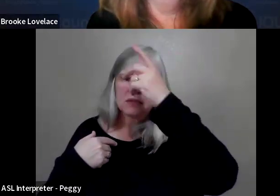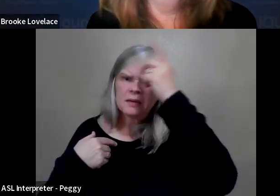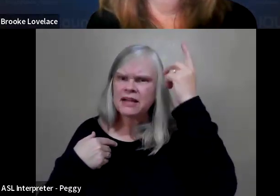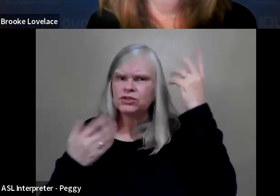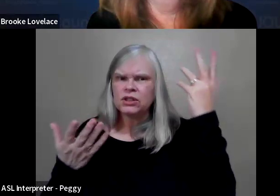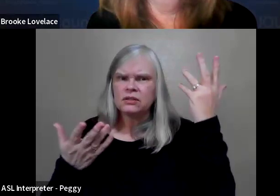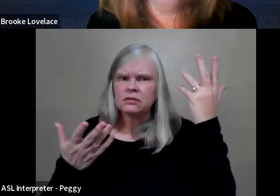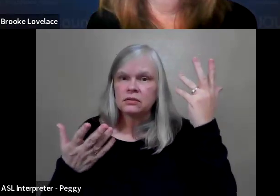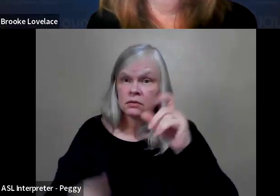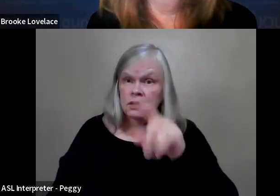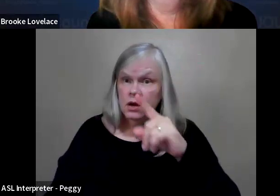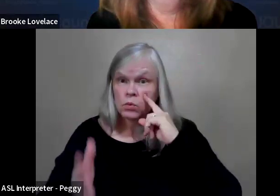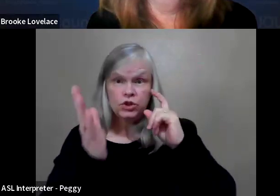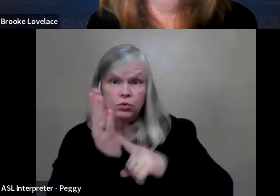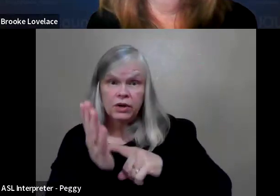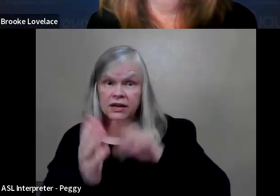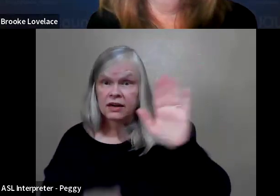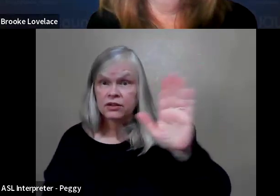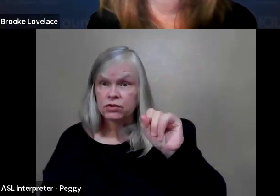would you recognize the signs?